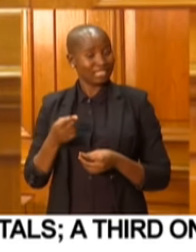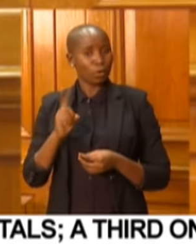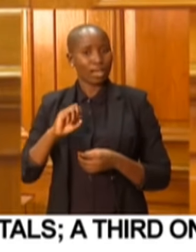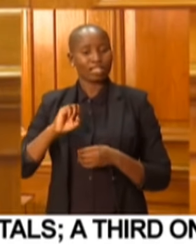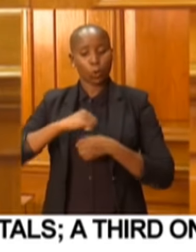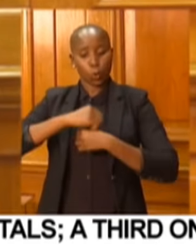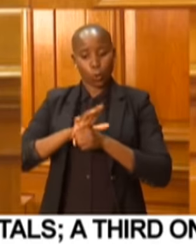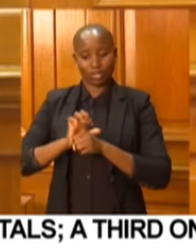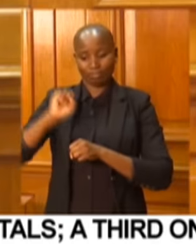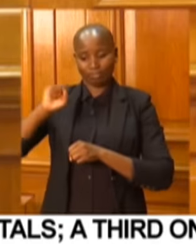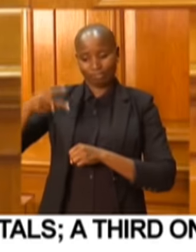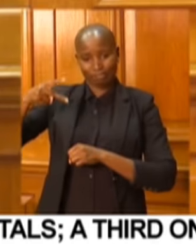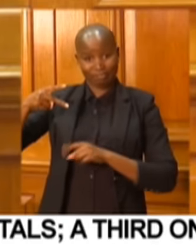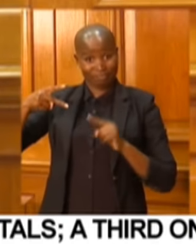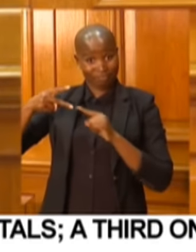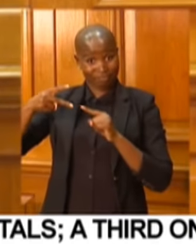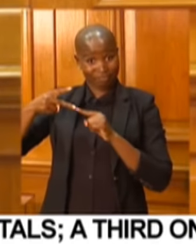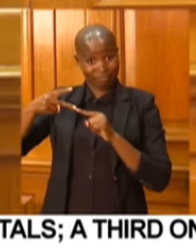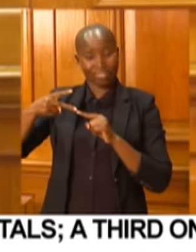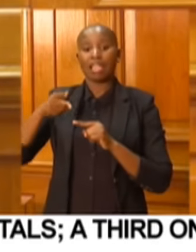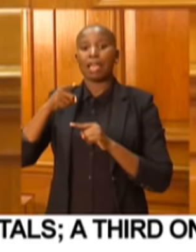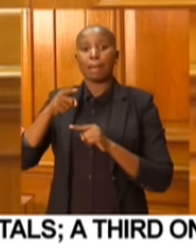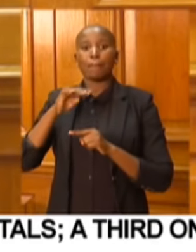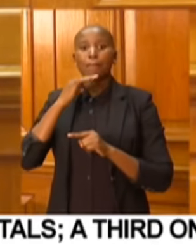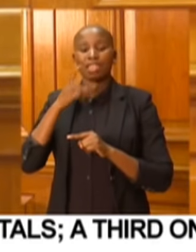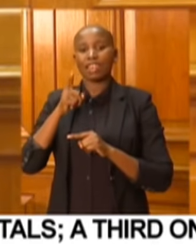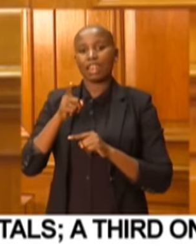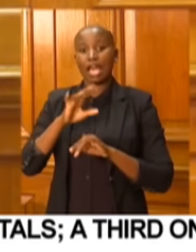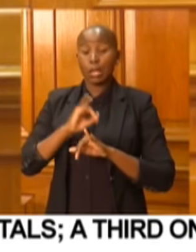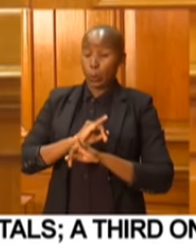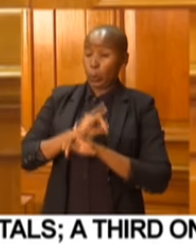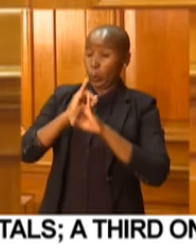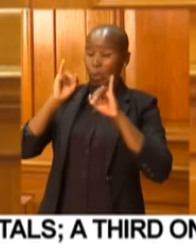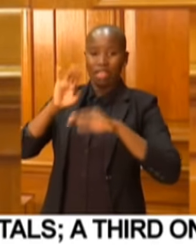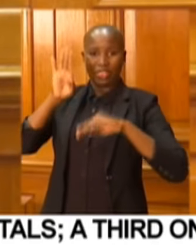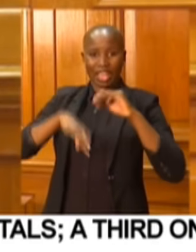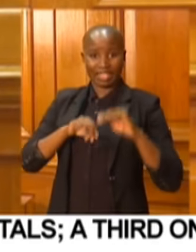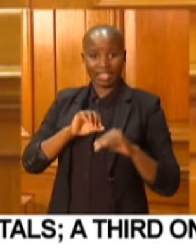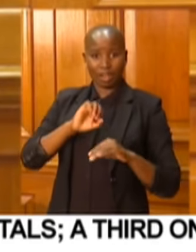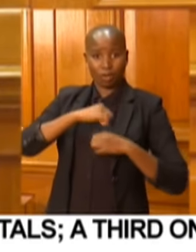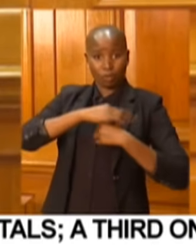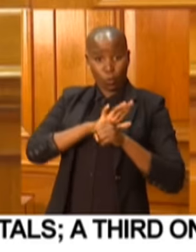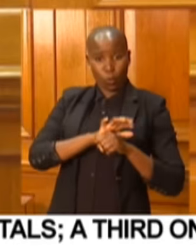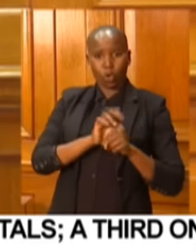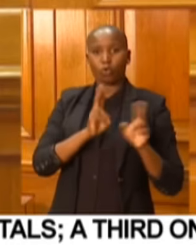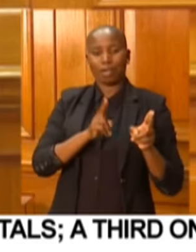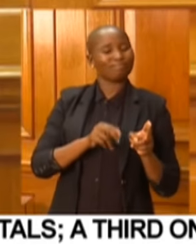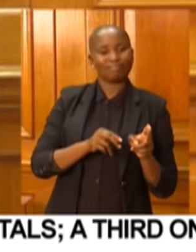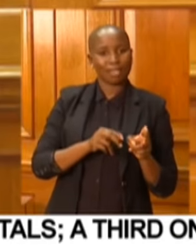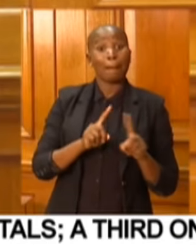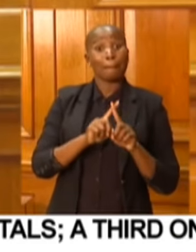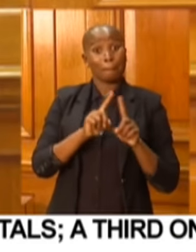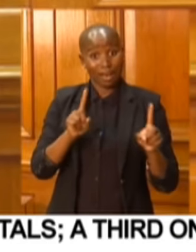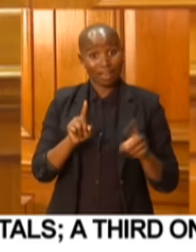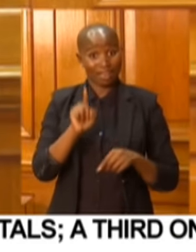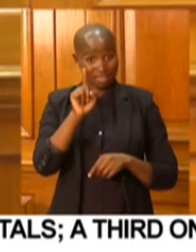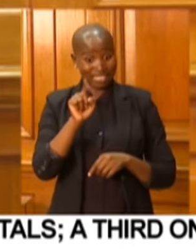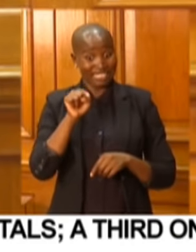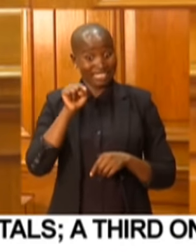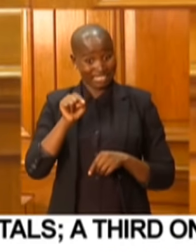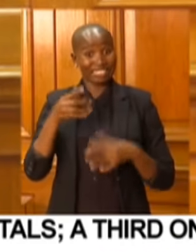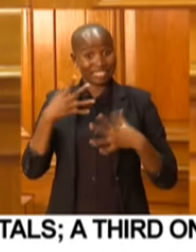does not cause more severe illness than the original variants, but it does put more